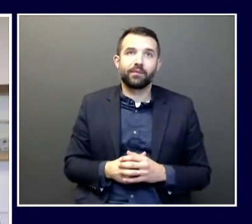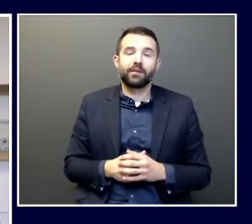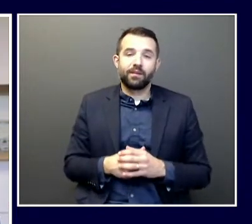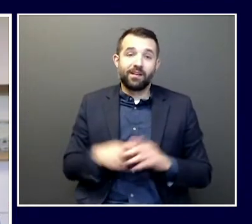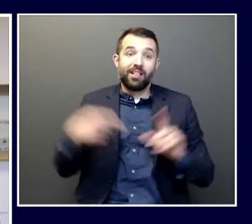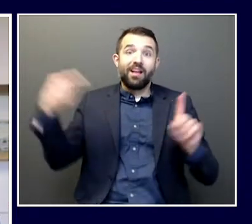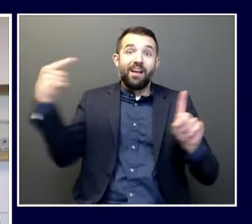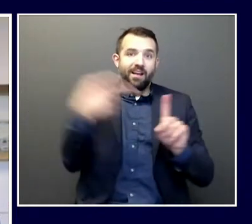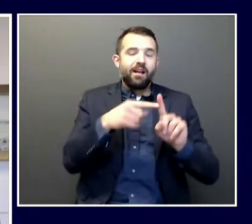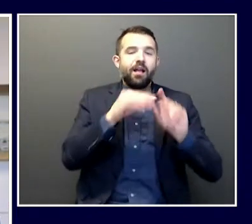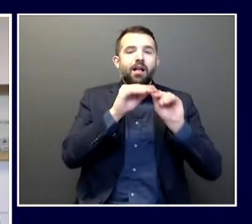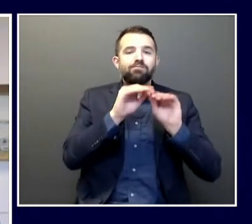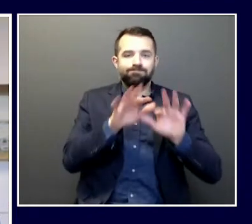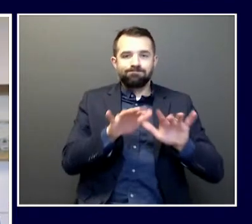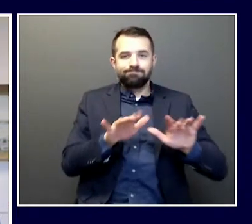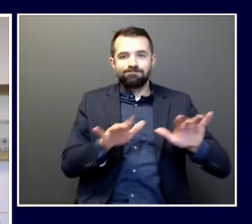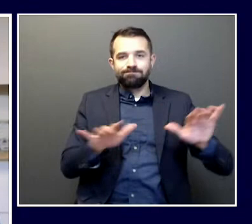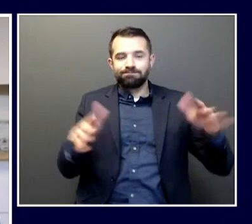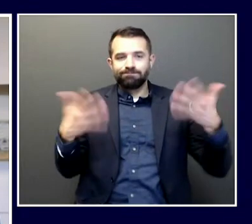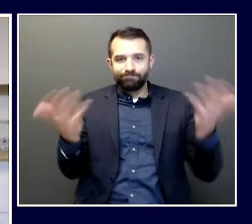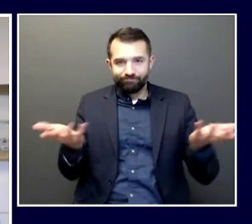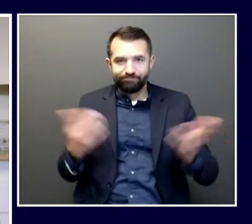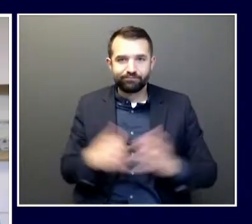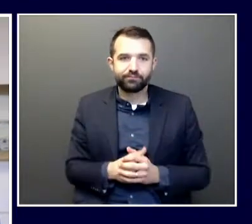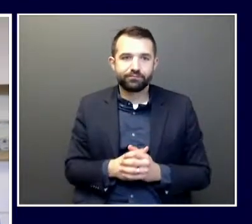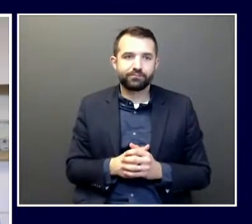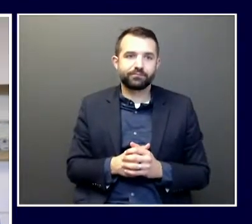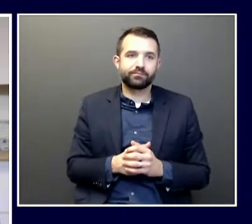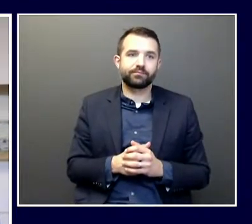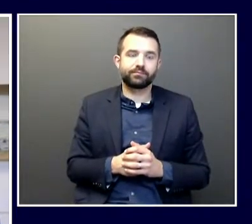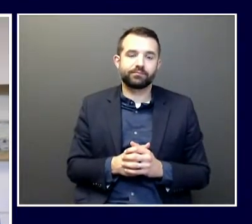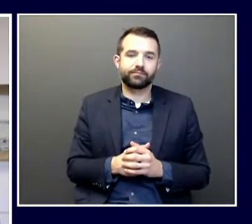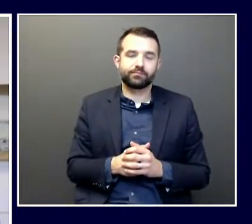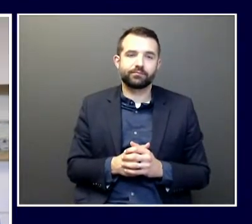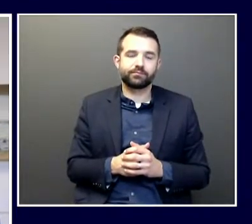throughout. So it's a bit of both in Kennebec right now.